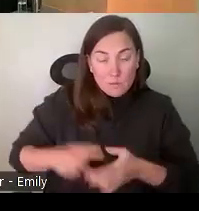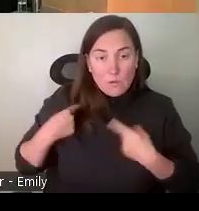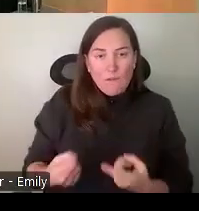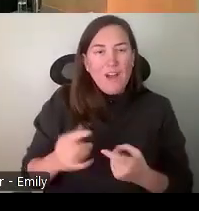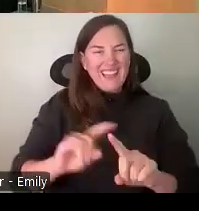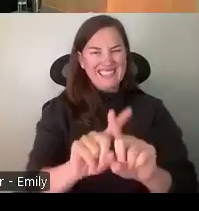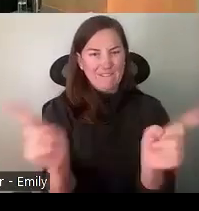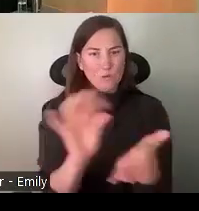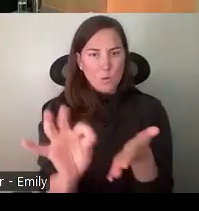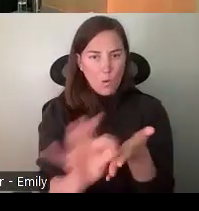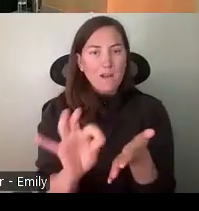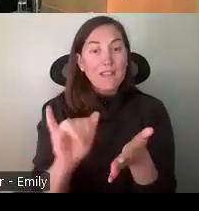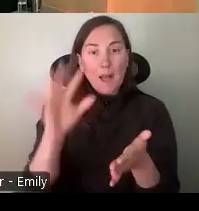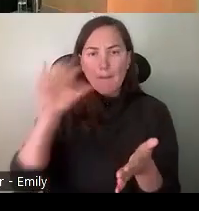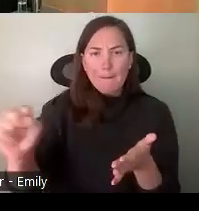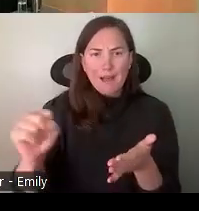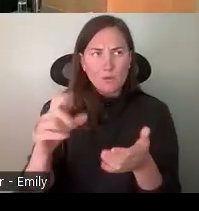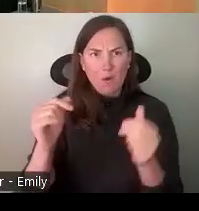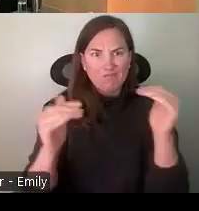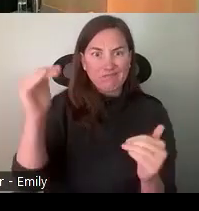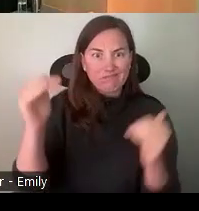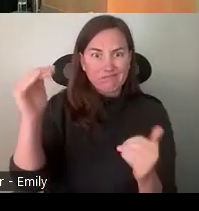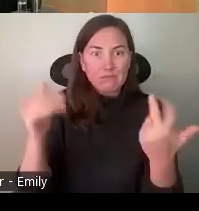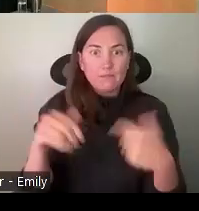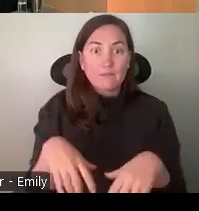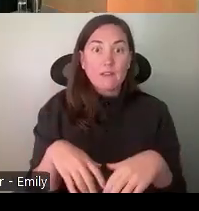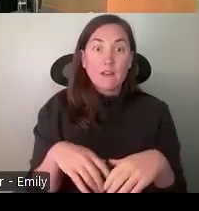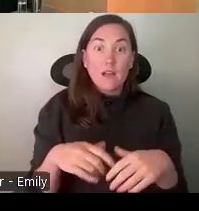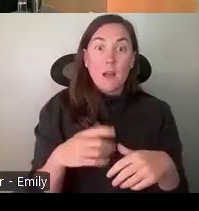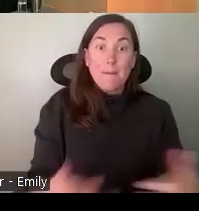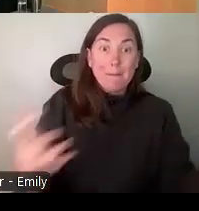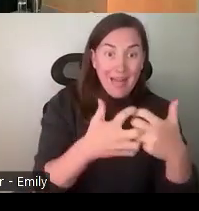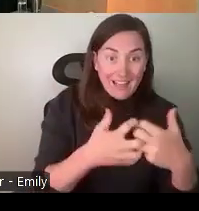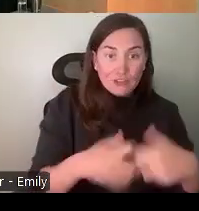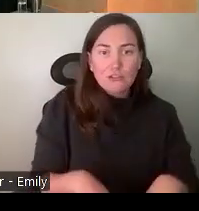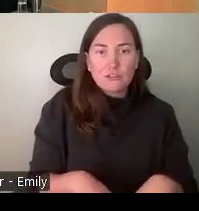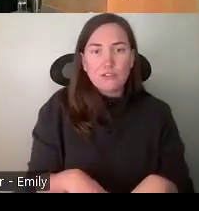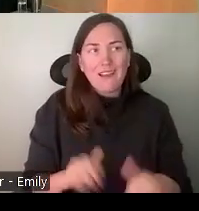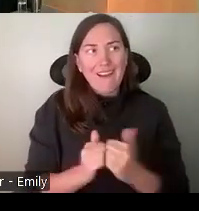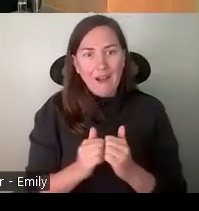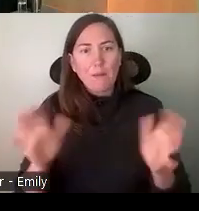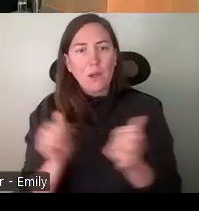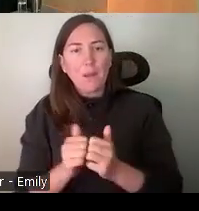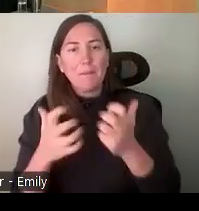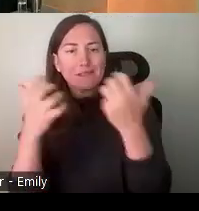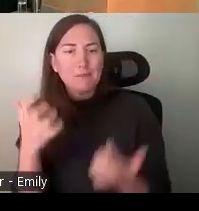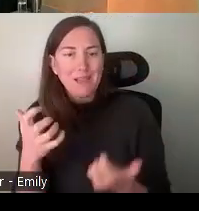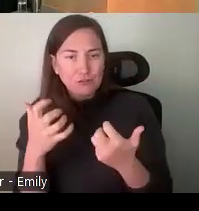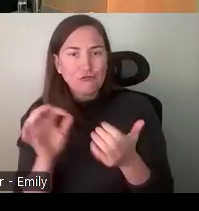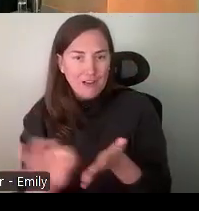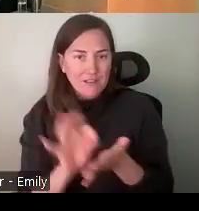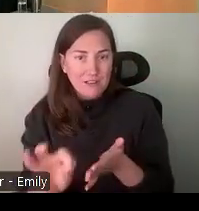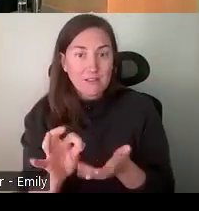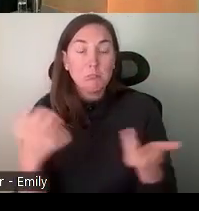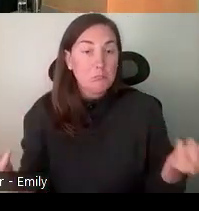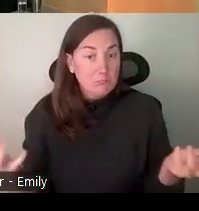that perceptual pop-out, right? So the difference between match and mismatch ratings. And we're